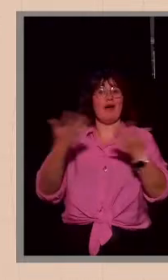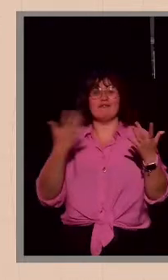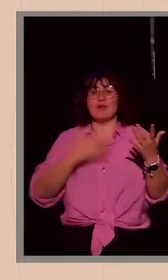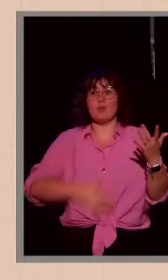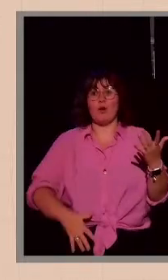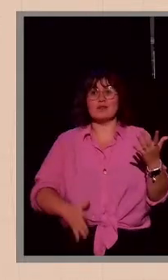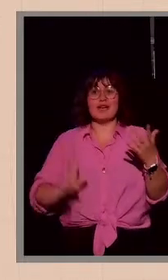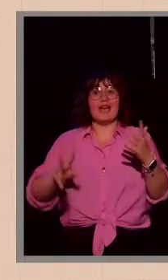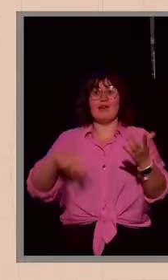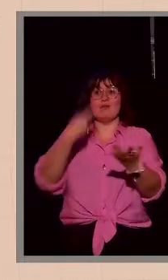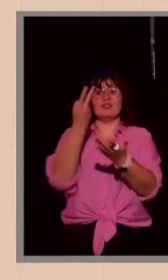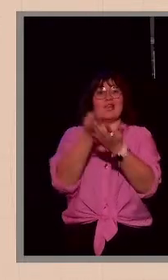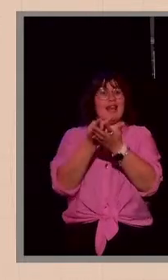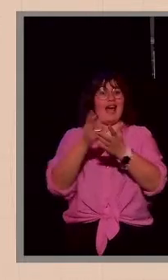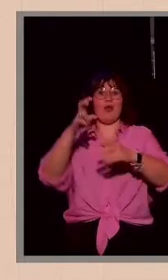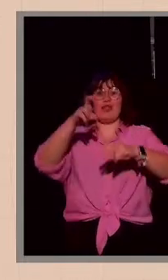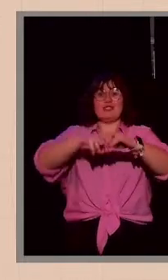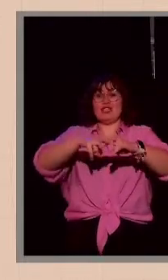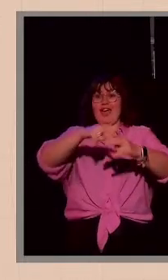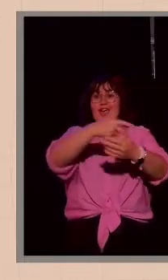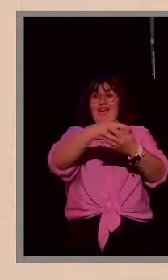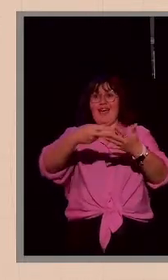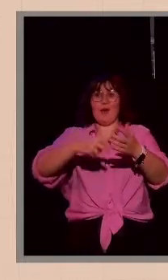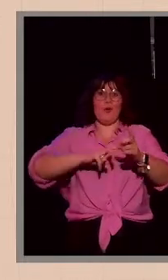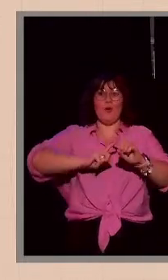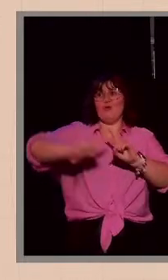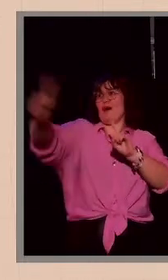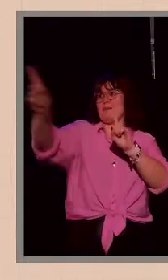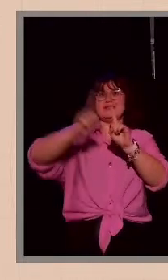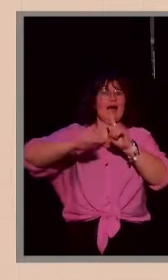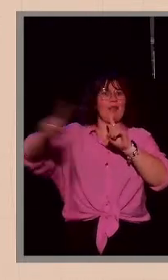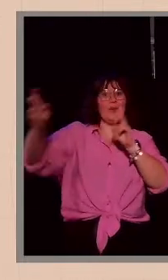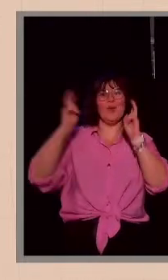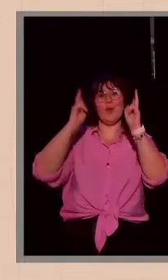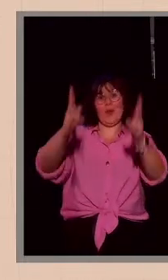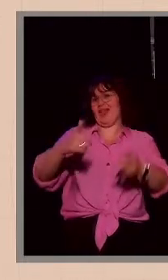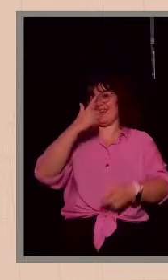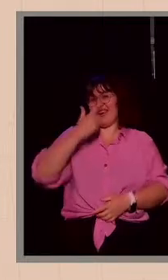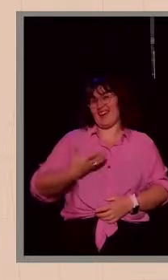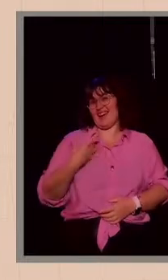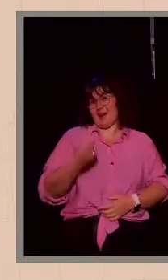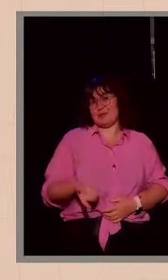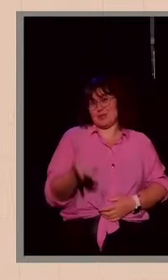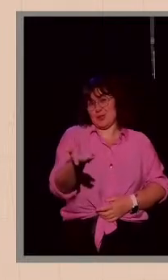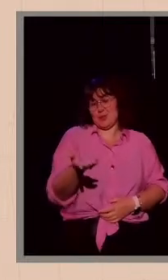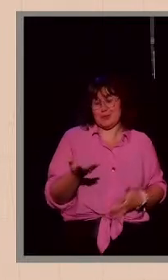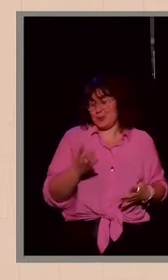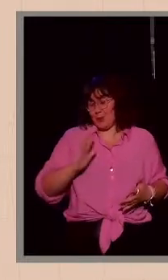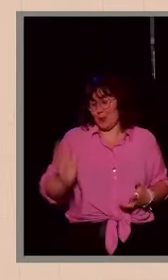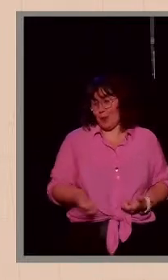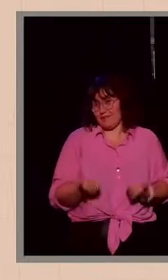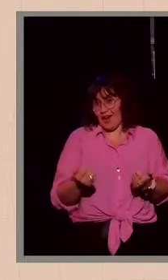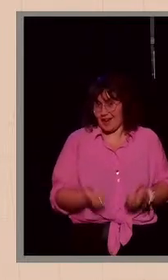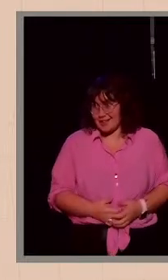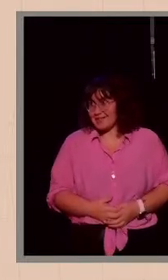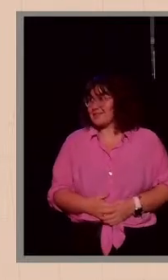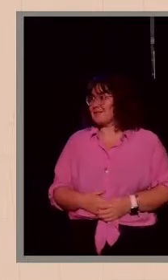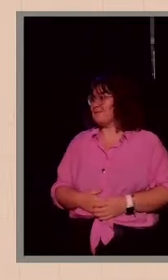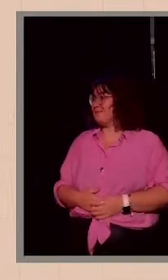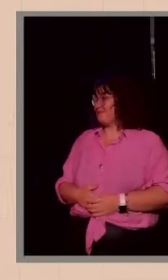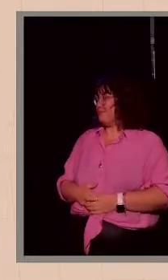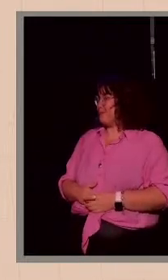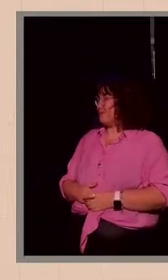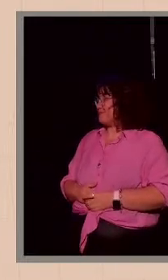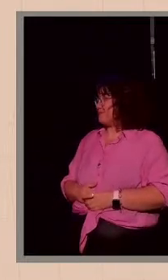want to lie down on a seat, if you want to run across up and down the hall, all of that is fine. Okay.